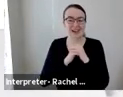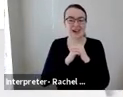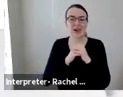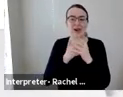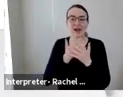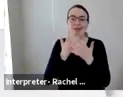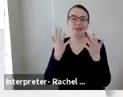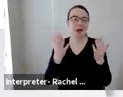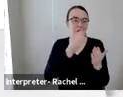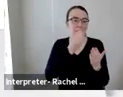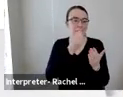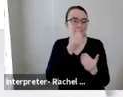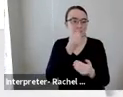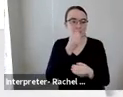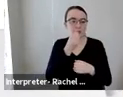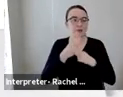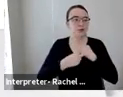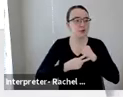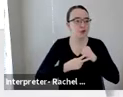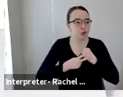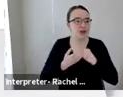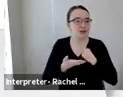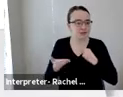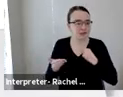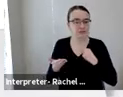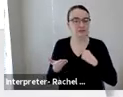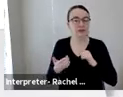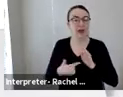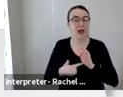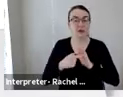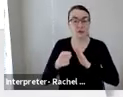food storage as well. And I show this one